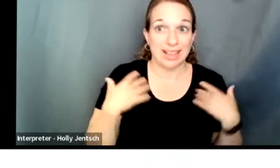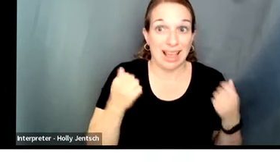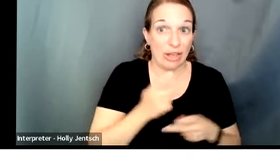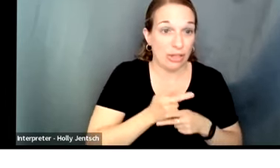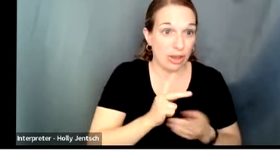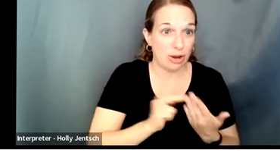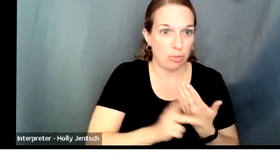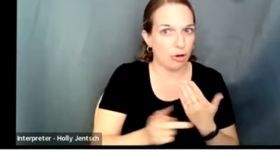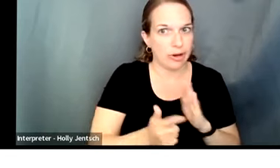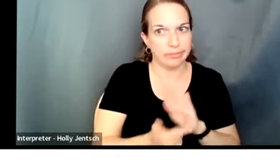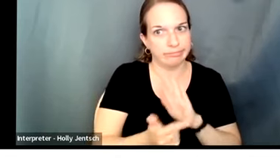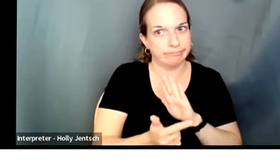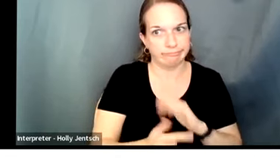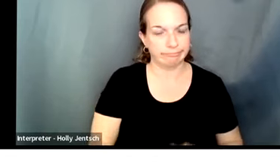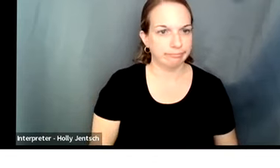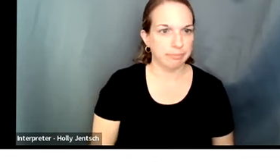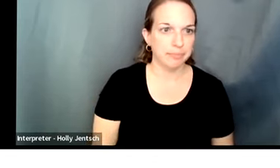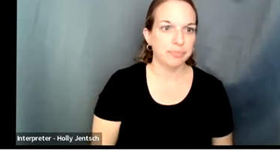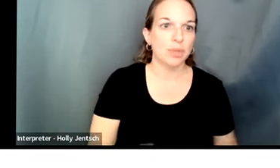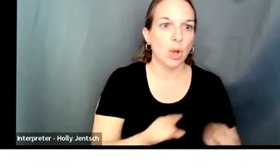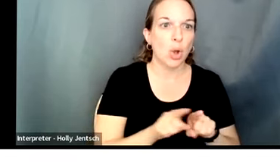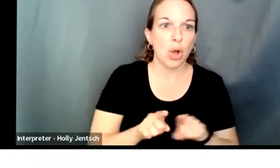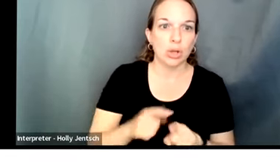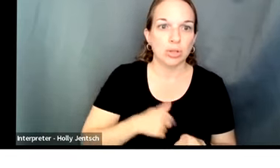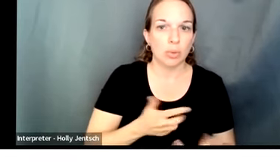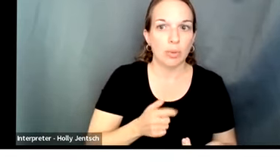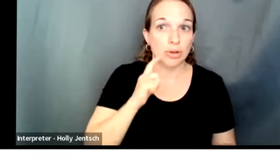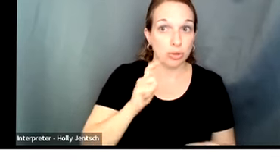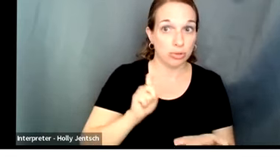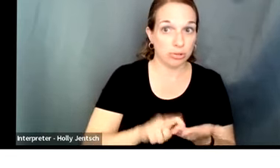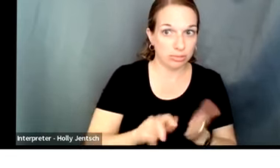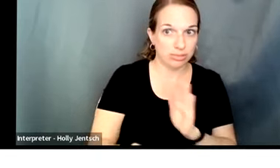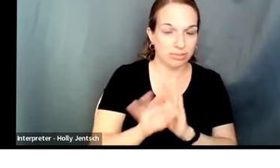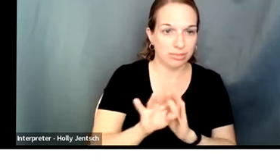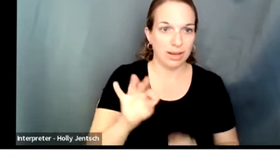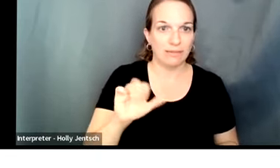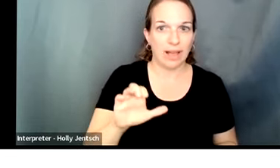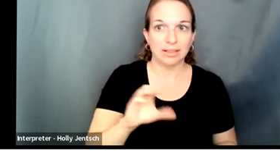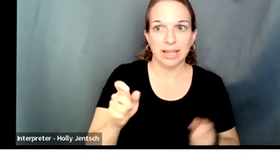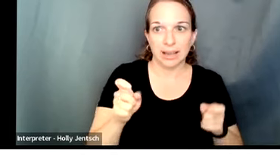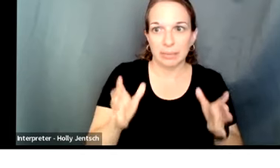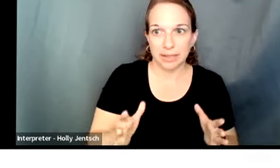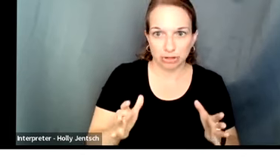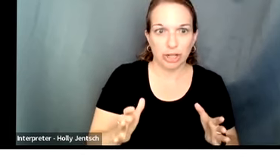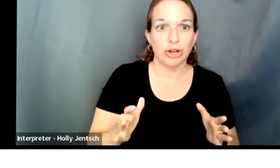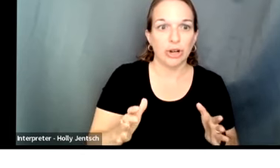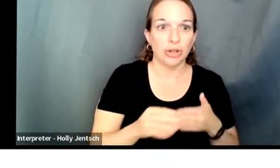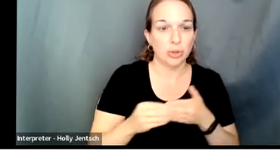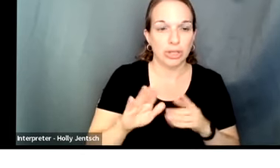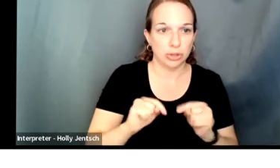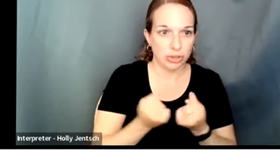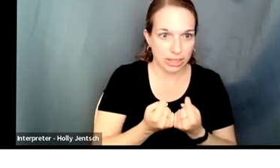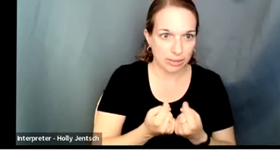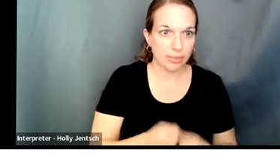permitted. We are also asking you then to identify that faculty member and the administrator to lead the team